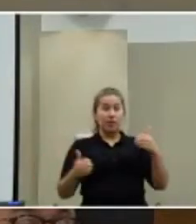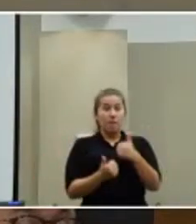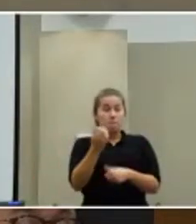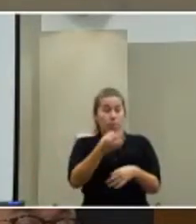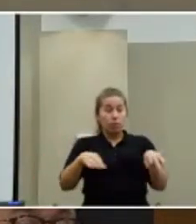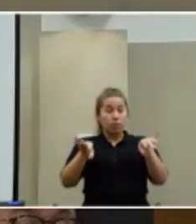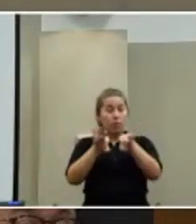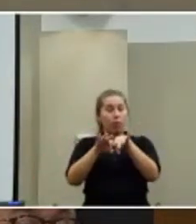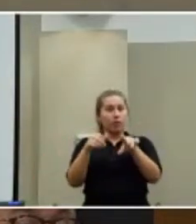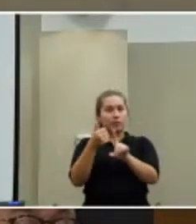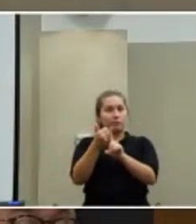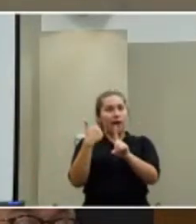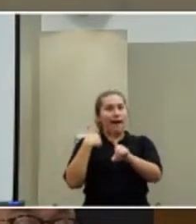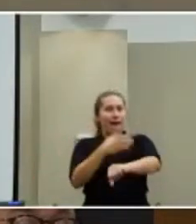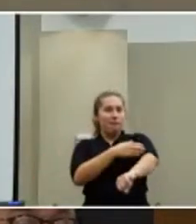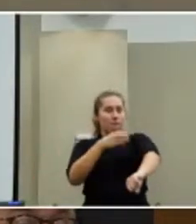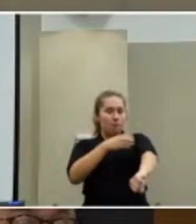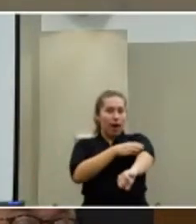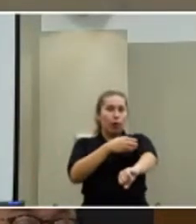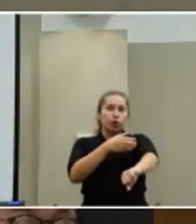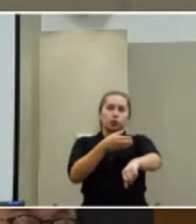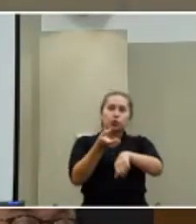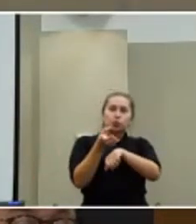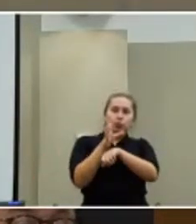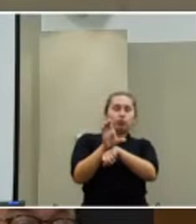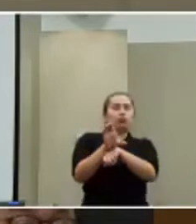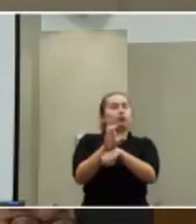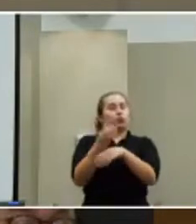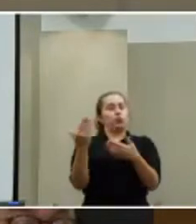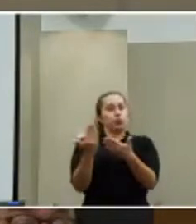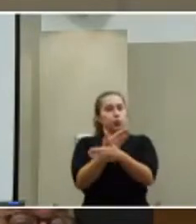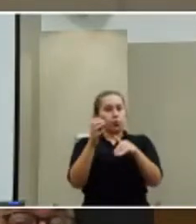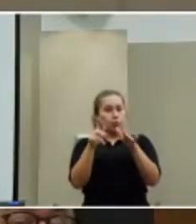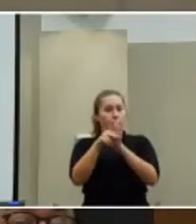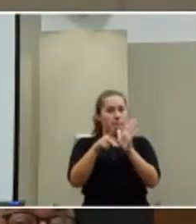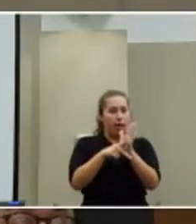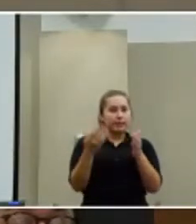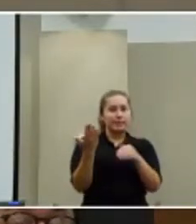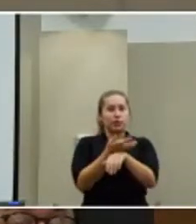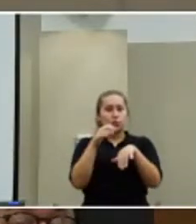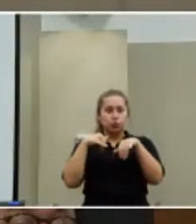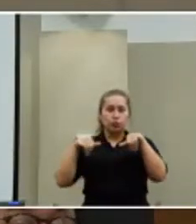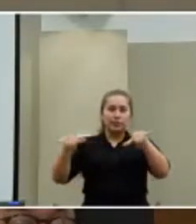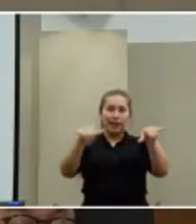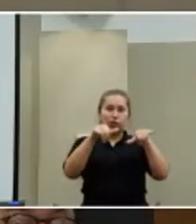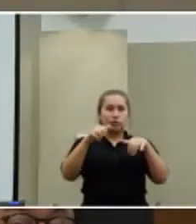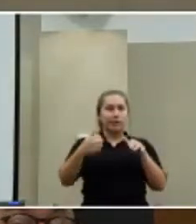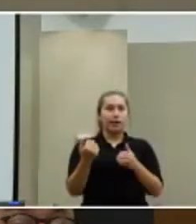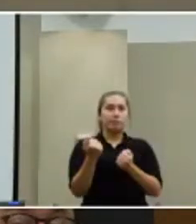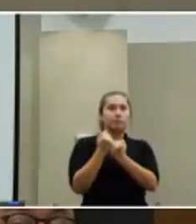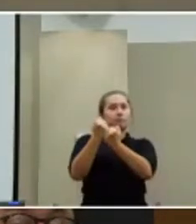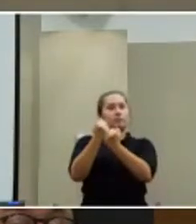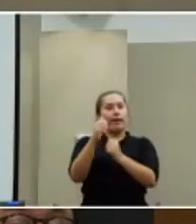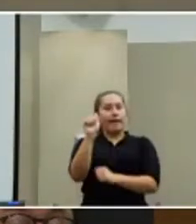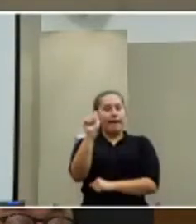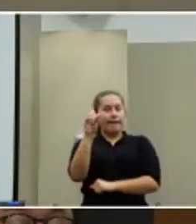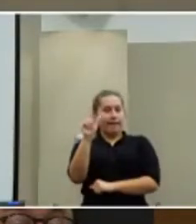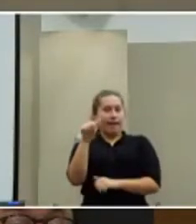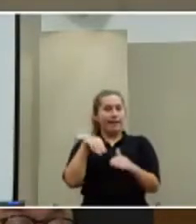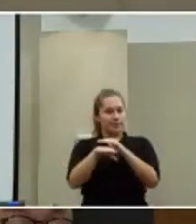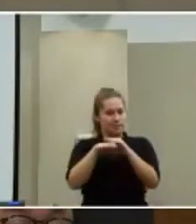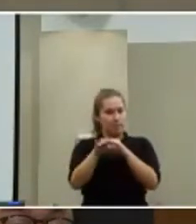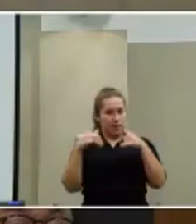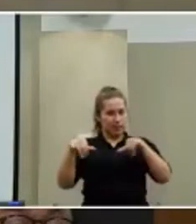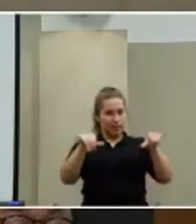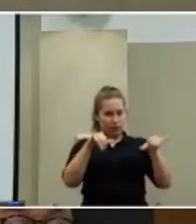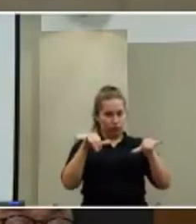issue minimum guidelines that underpin the ABA and ADA accessibility standards. Now,